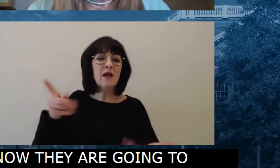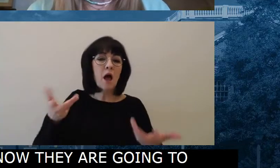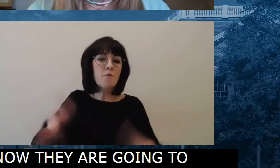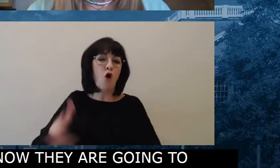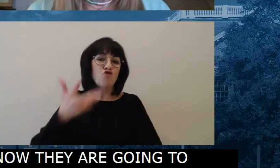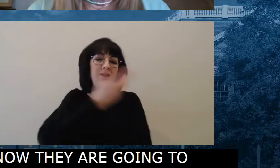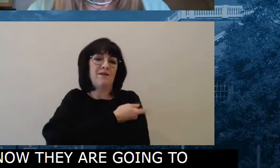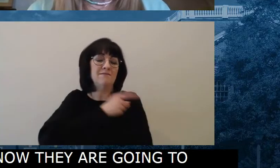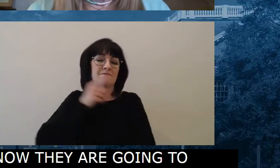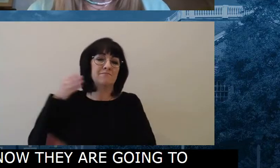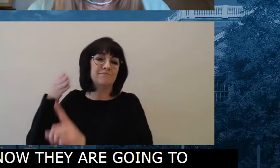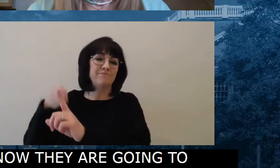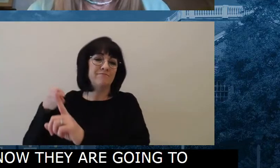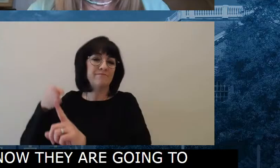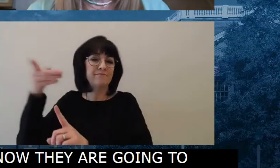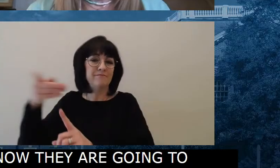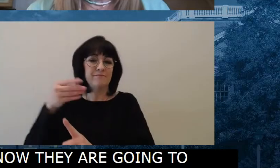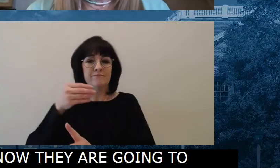vaccination.